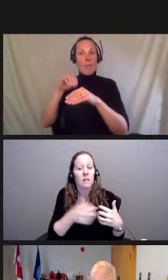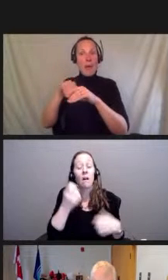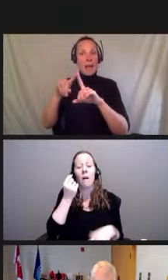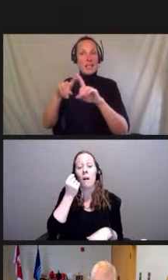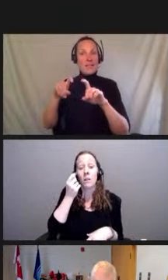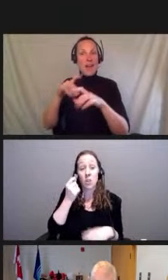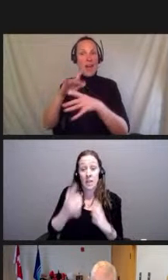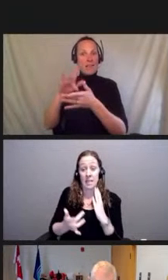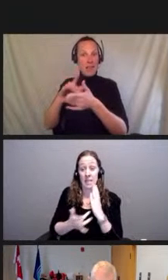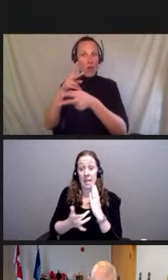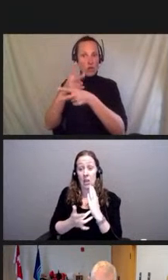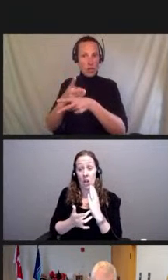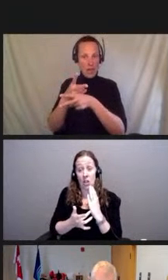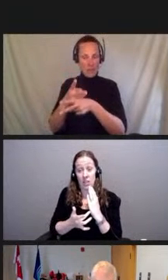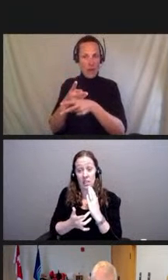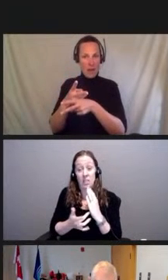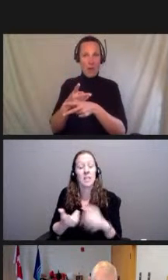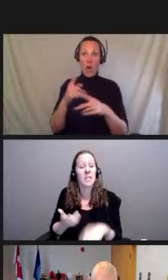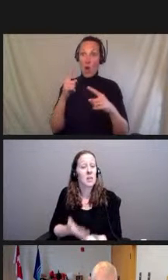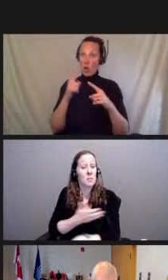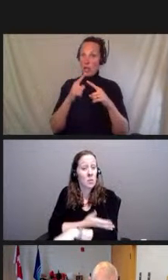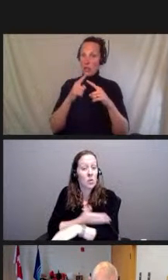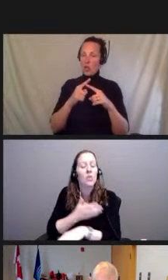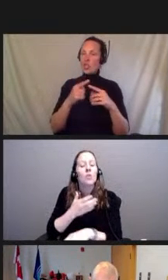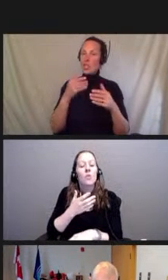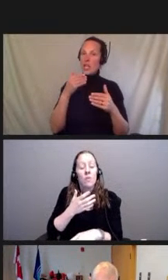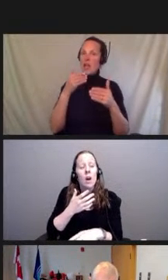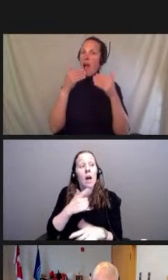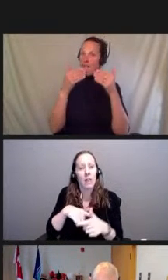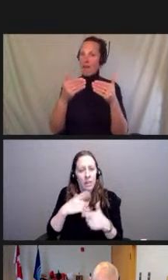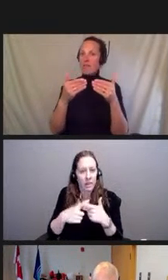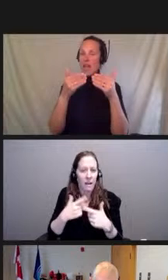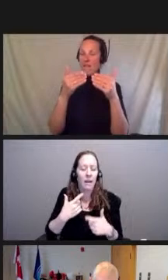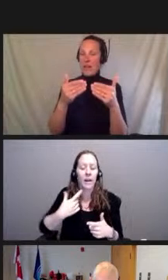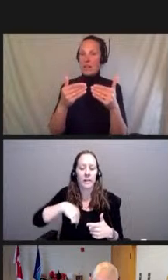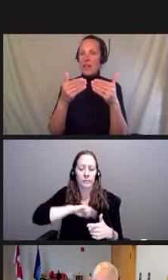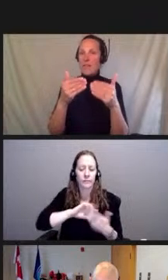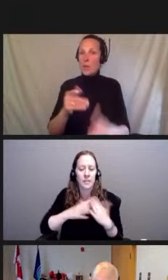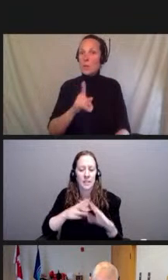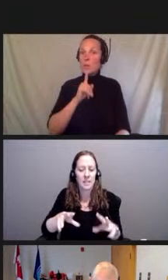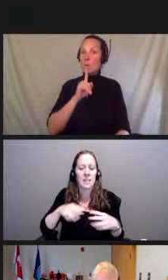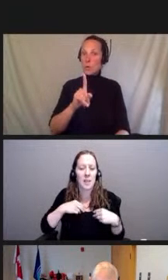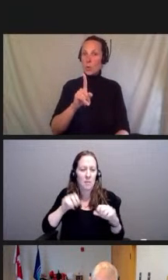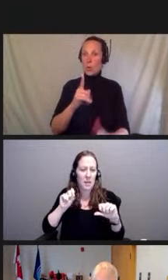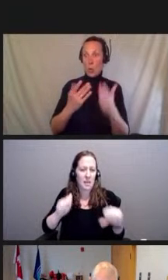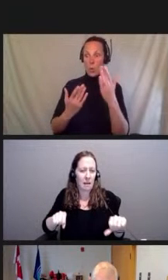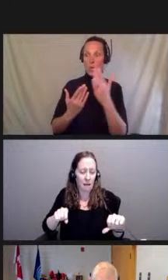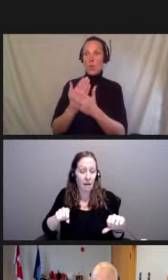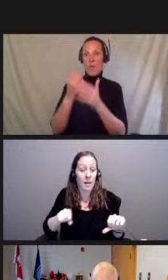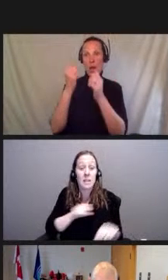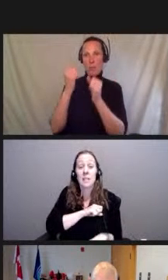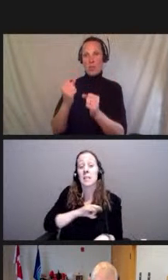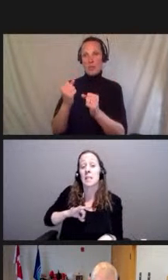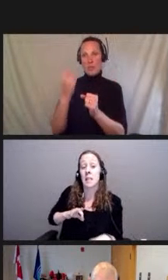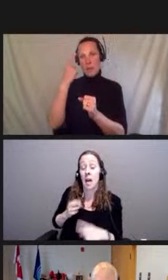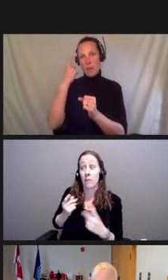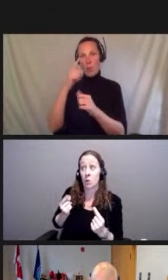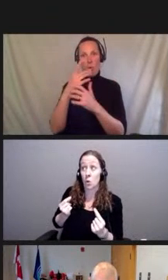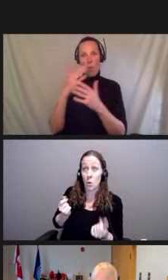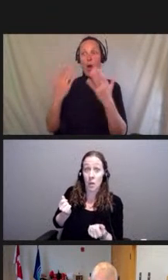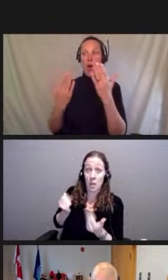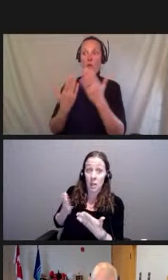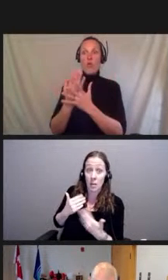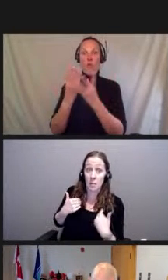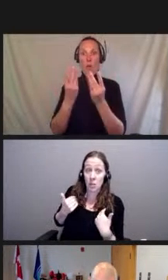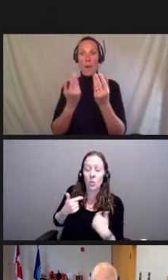there will be new opportunities to process these types of materials. Staff submitted these concerns to the ministry in November, and we await further